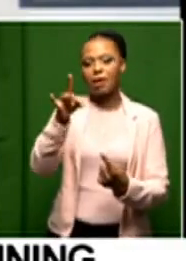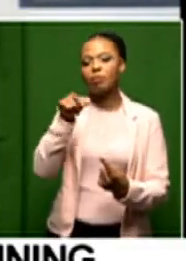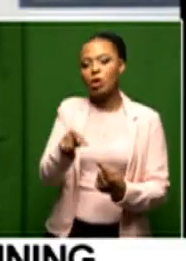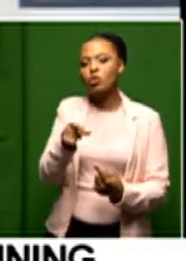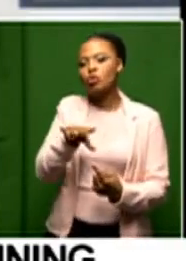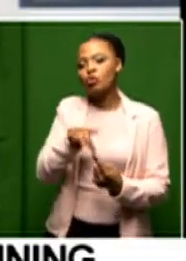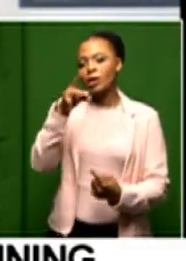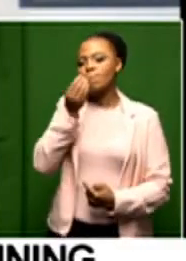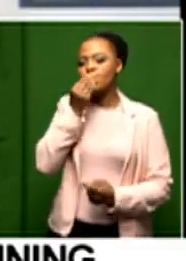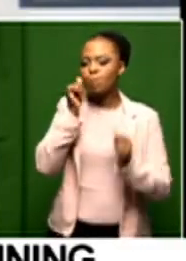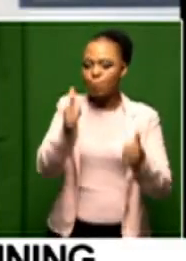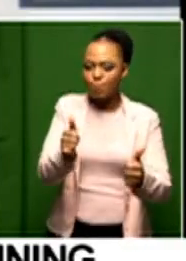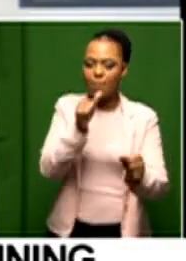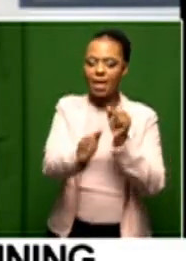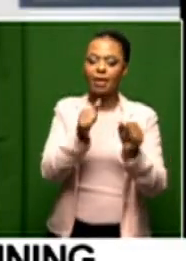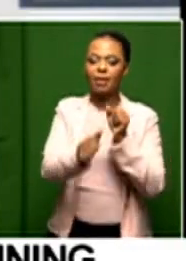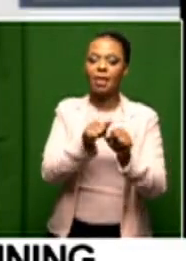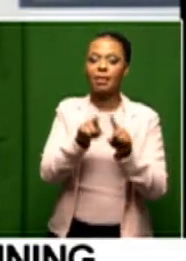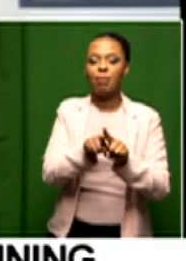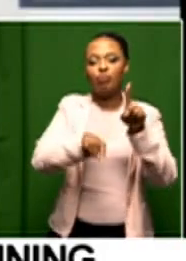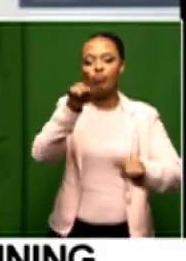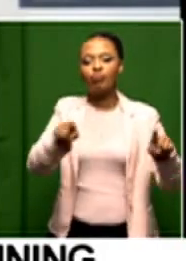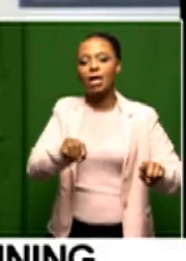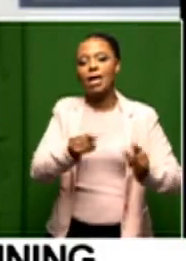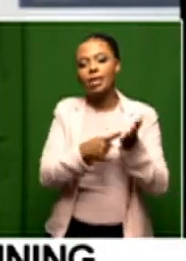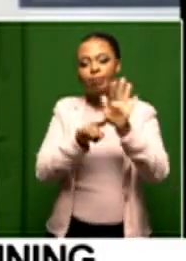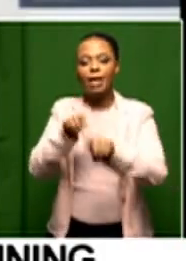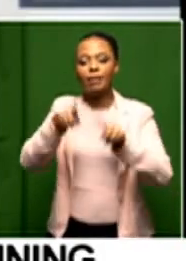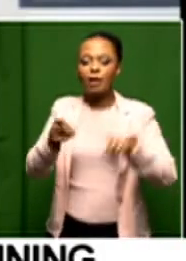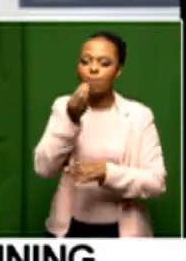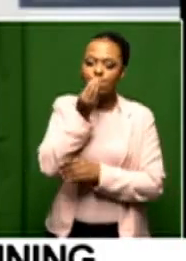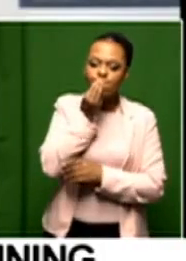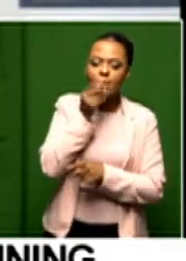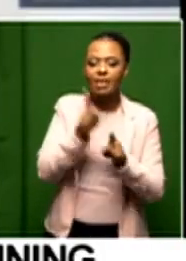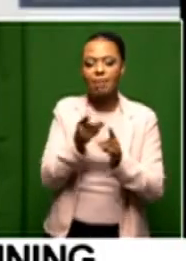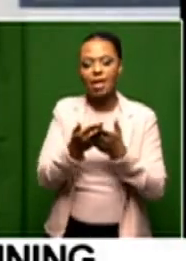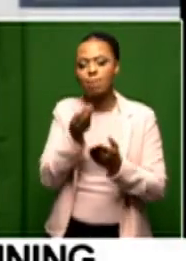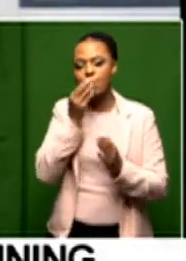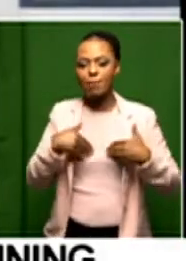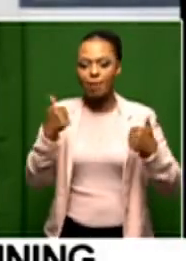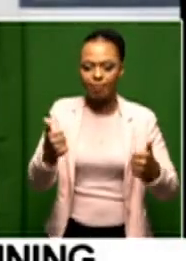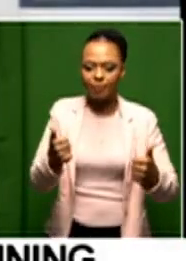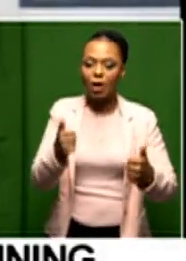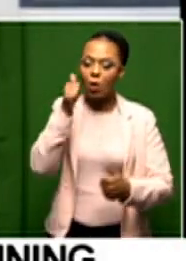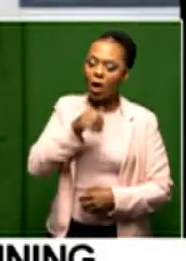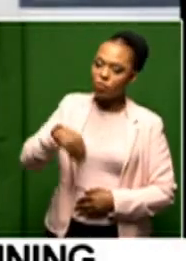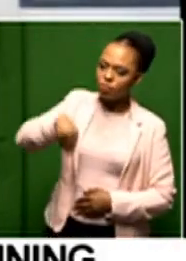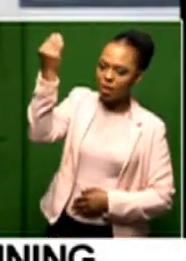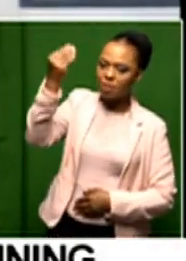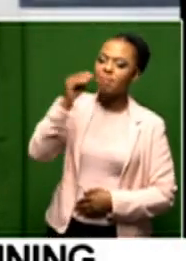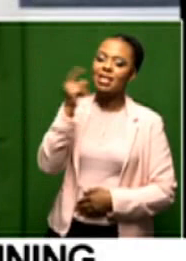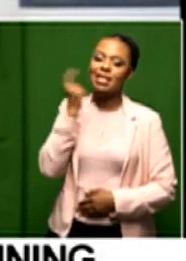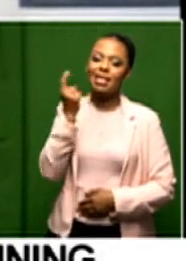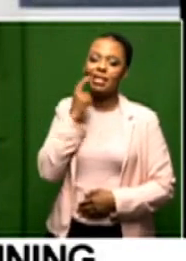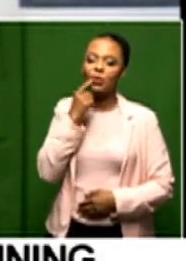young age and will be introduced to different fruits so that they can eat a varied diet. And then when they are older, it will be easy for